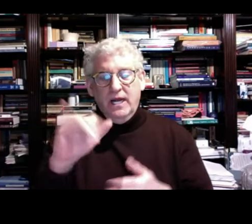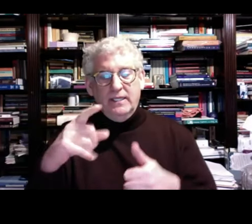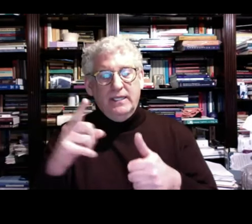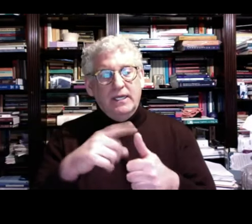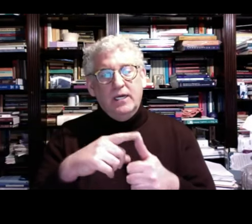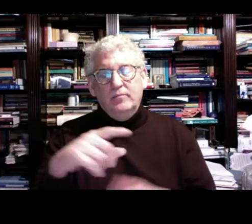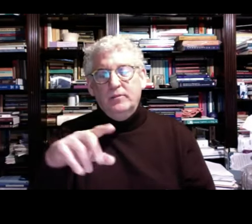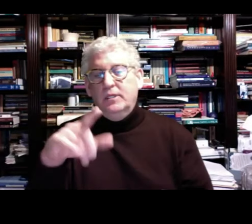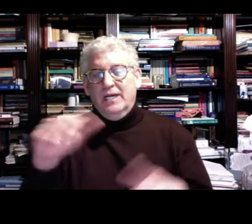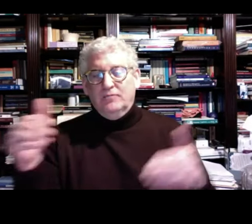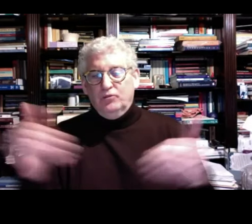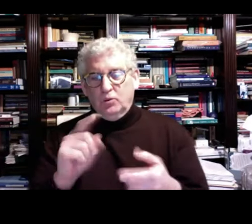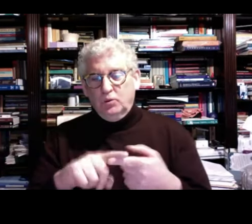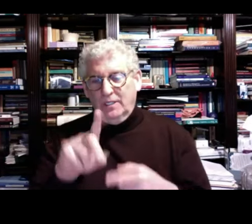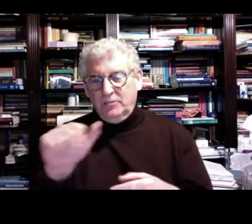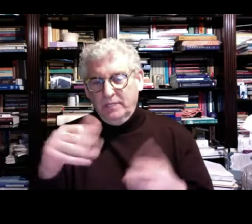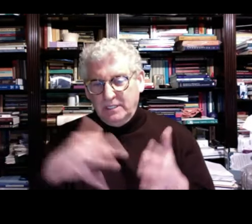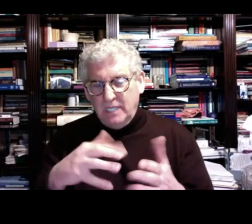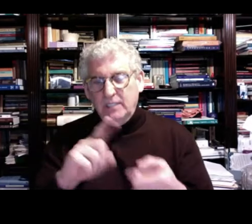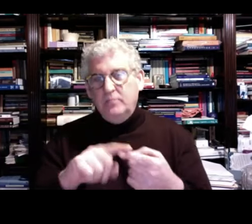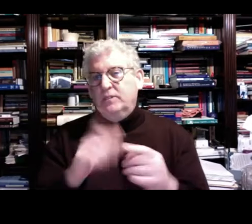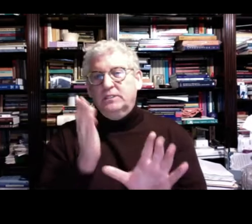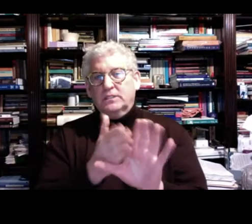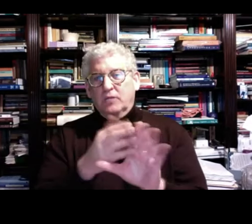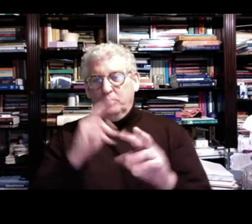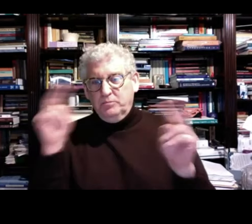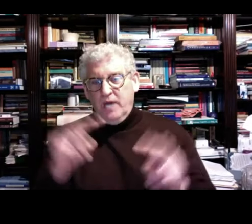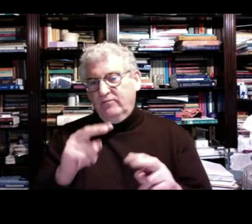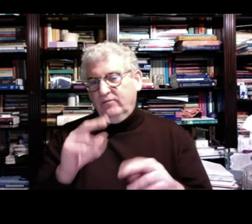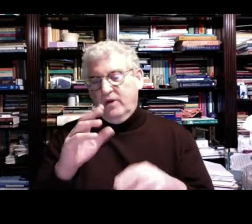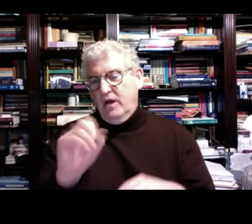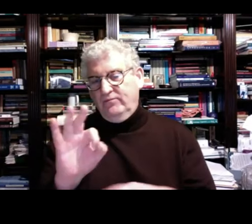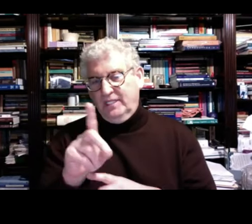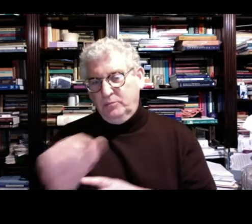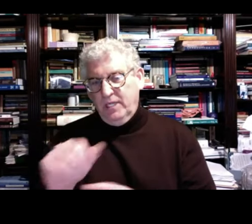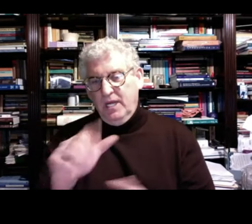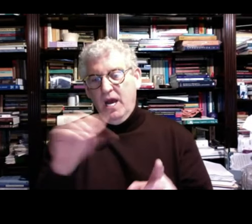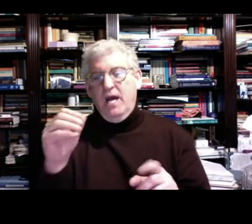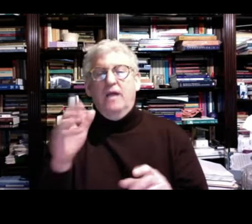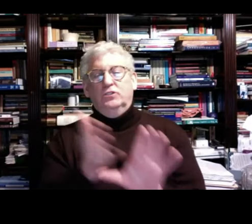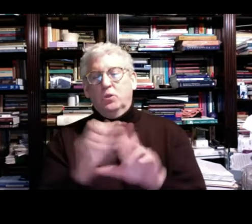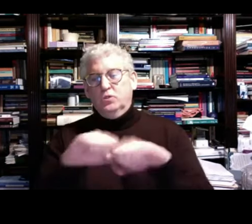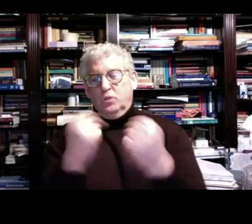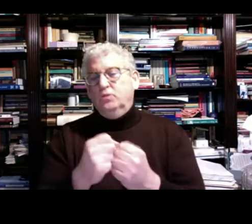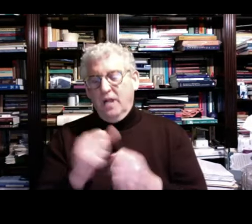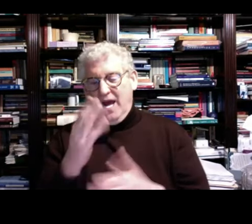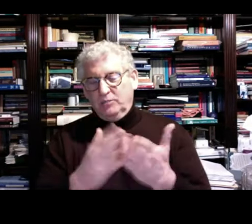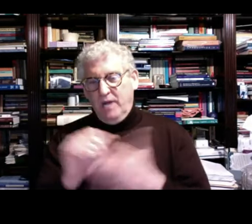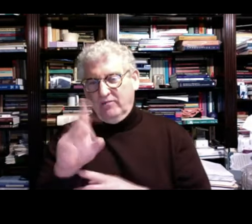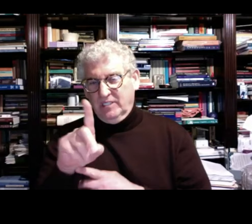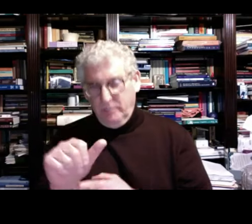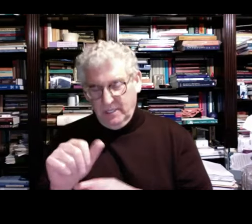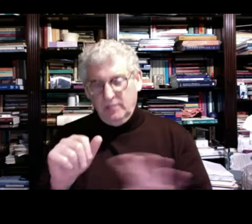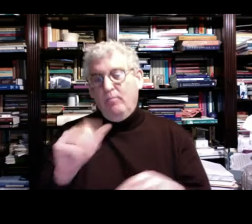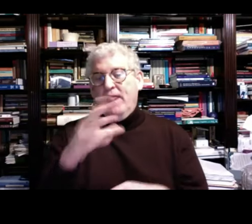And there are also several courses, like, for example, Introduction to Disability Studies, looking at different perspectives of